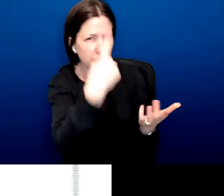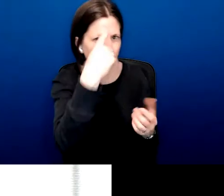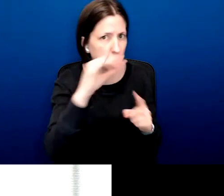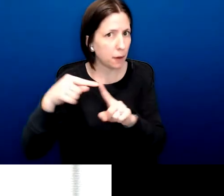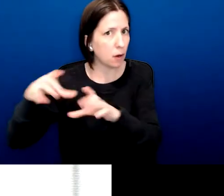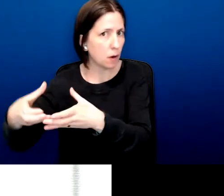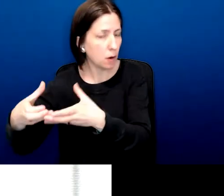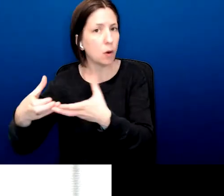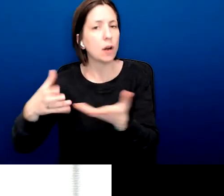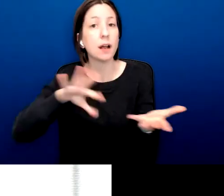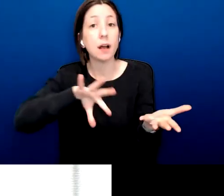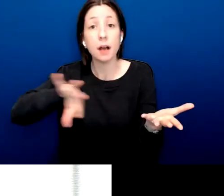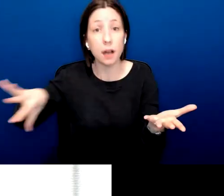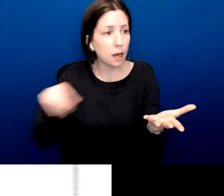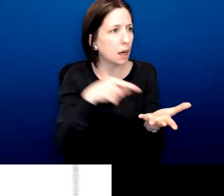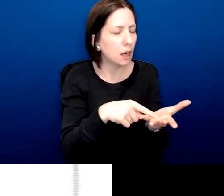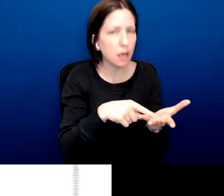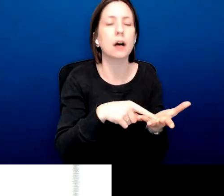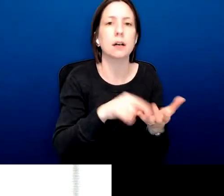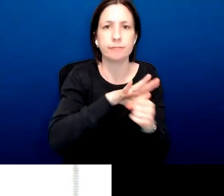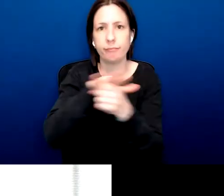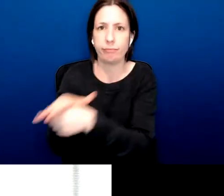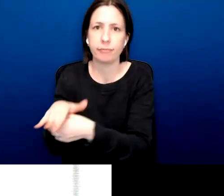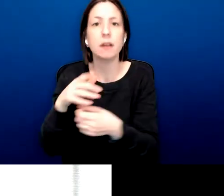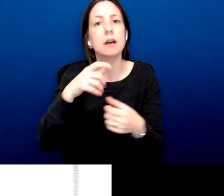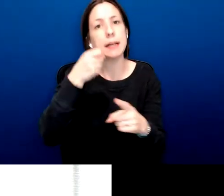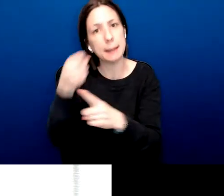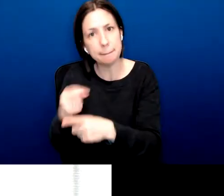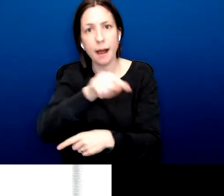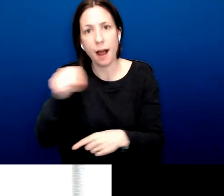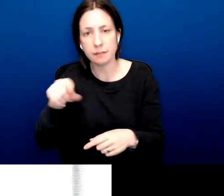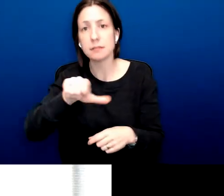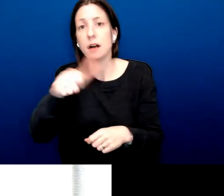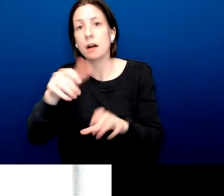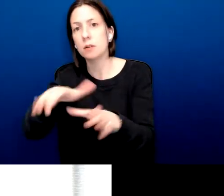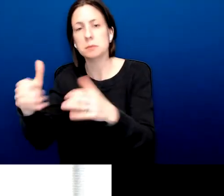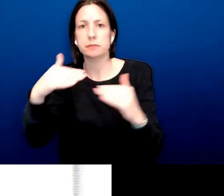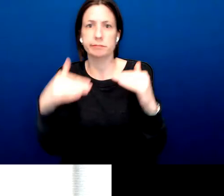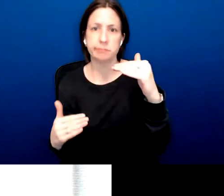with systems that disproportionately impact certain groups. And as we know